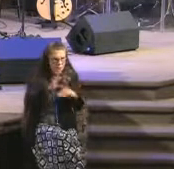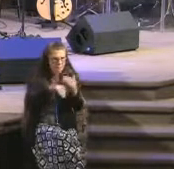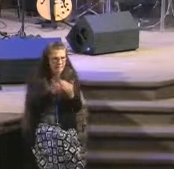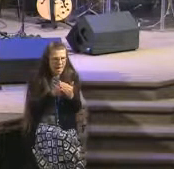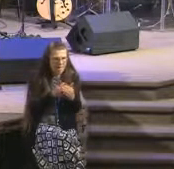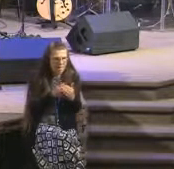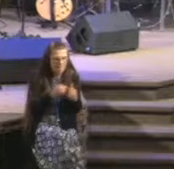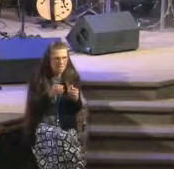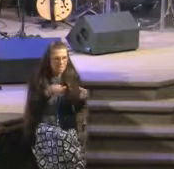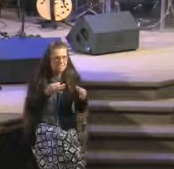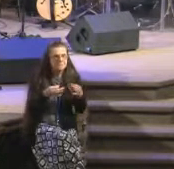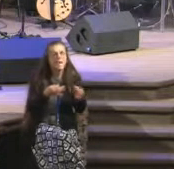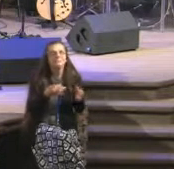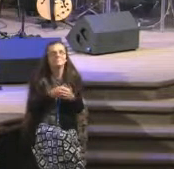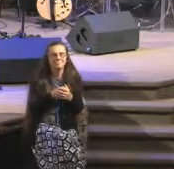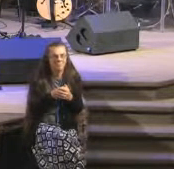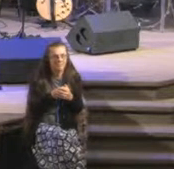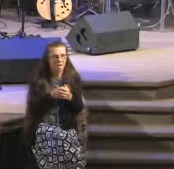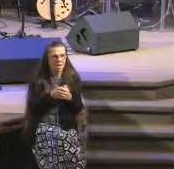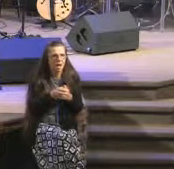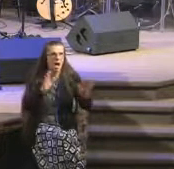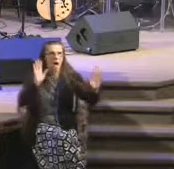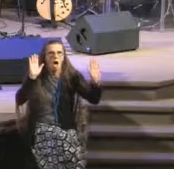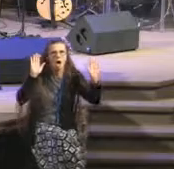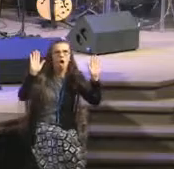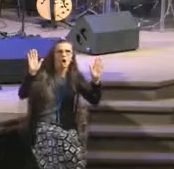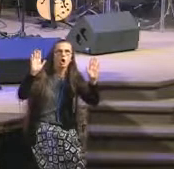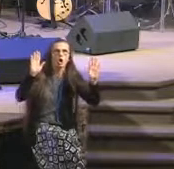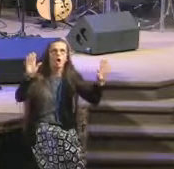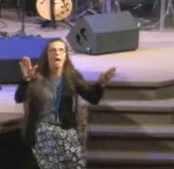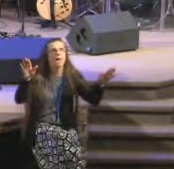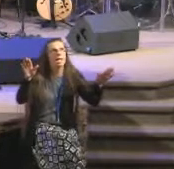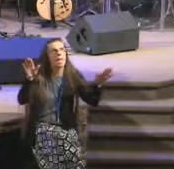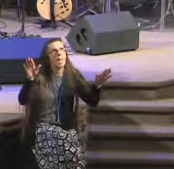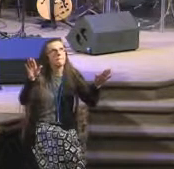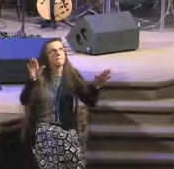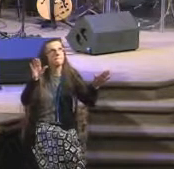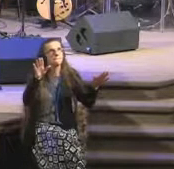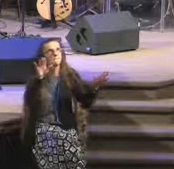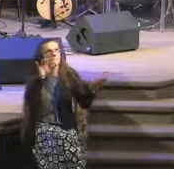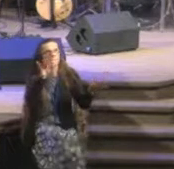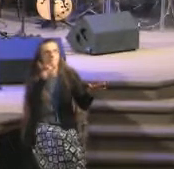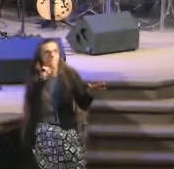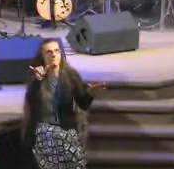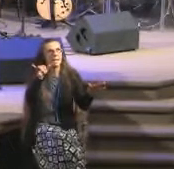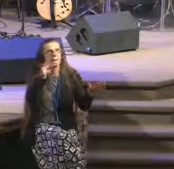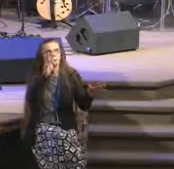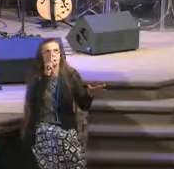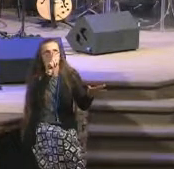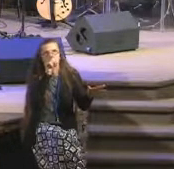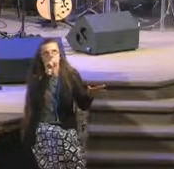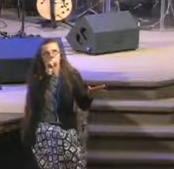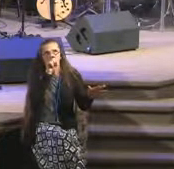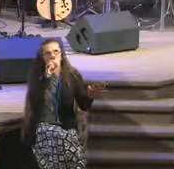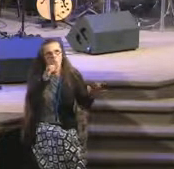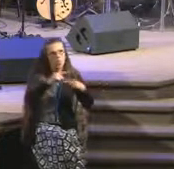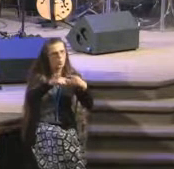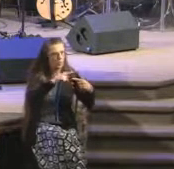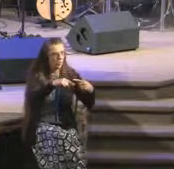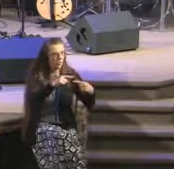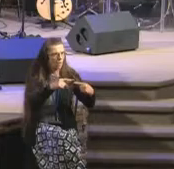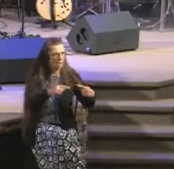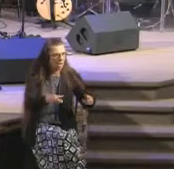I beheld a great metal bird with wheels like chariots upon his